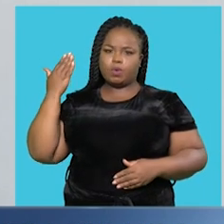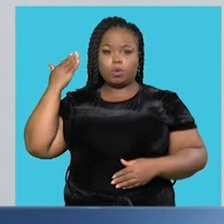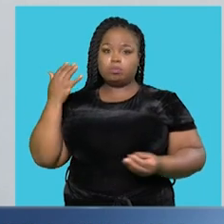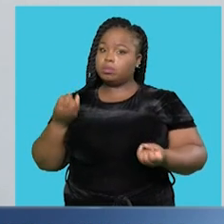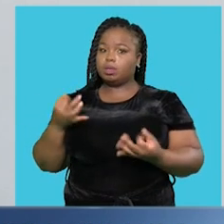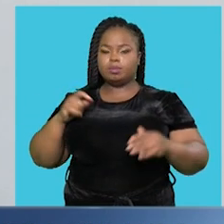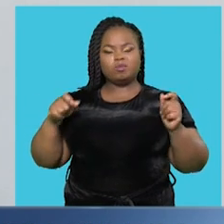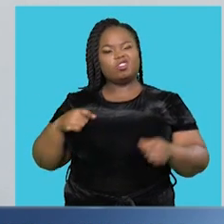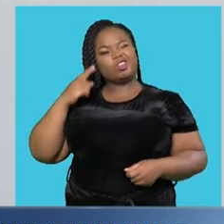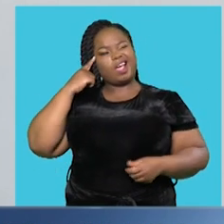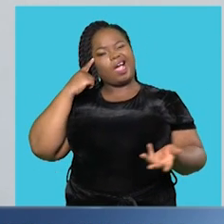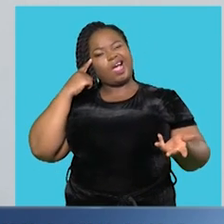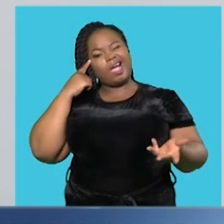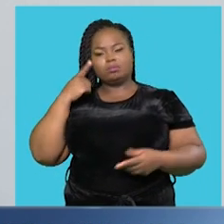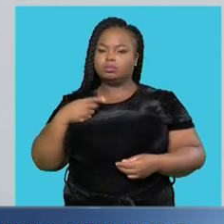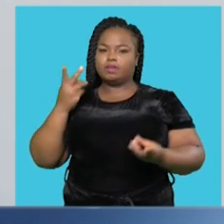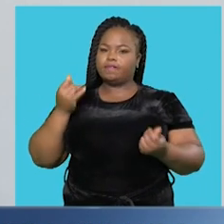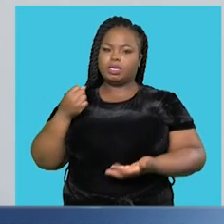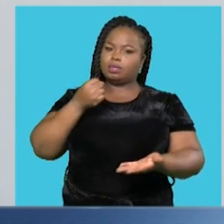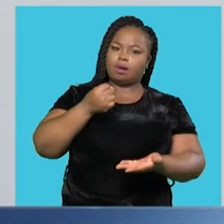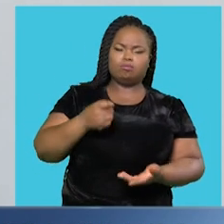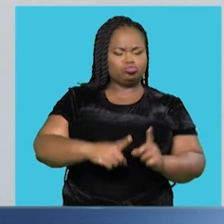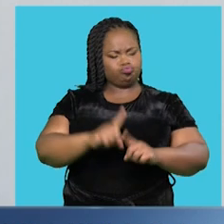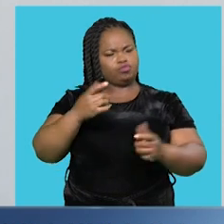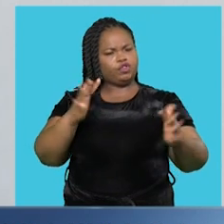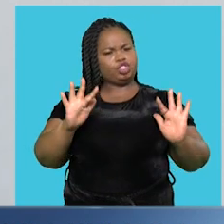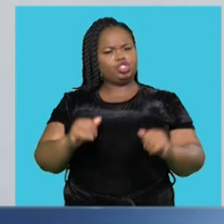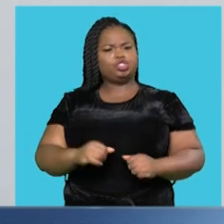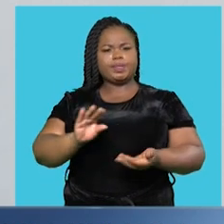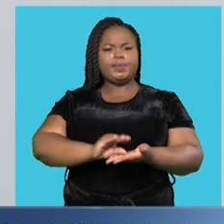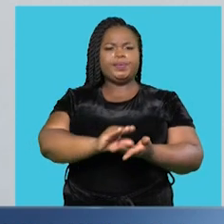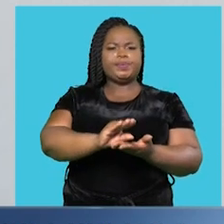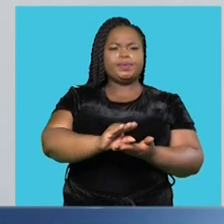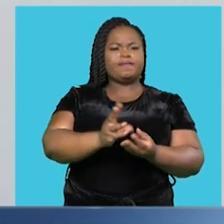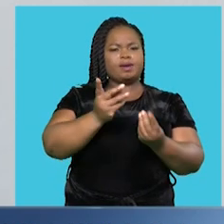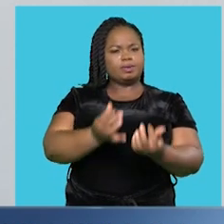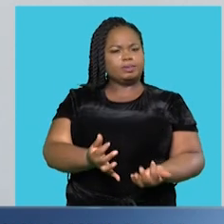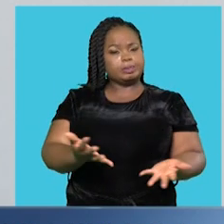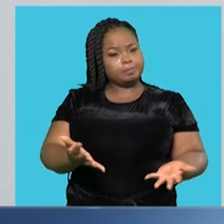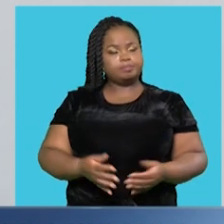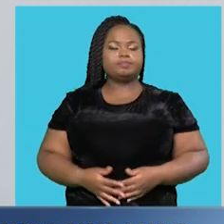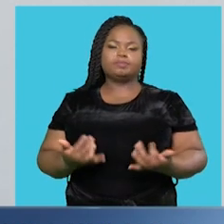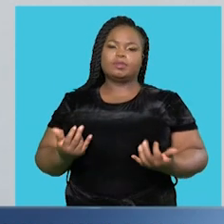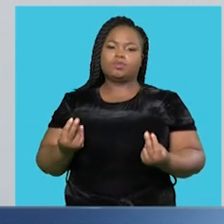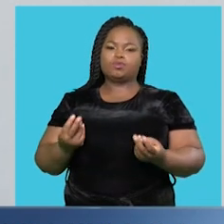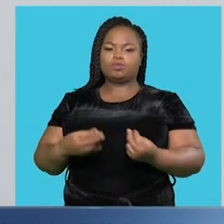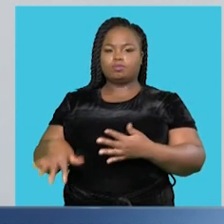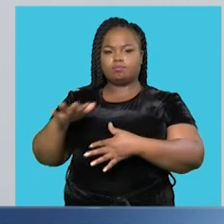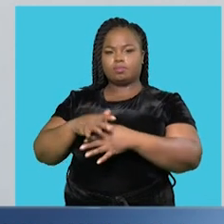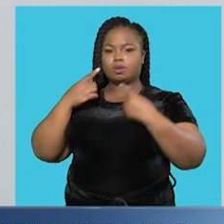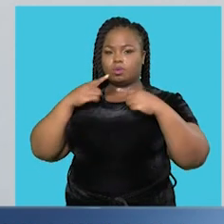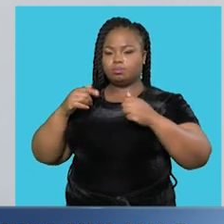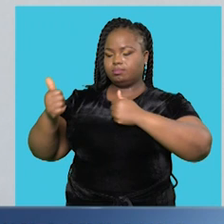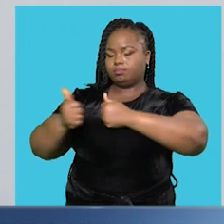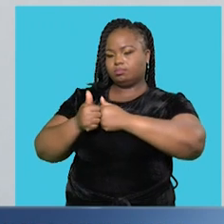many people thought we'll not be able to finance them. We did successfully finance them. The new priorities we announced on